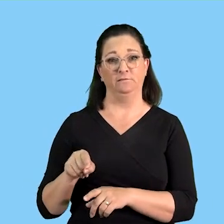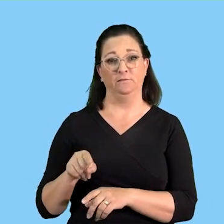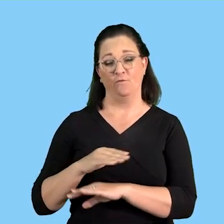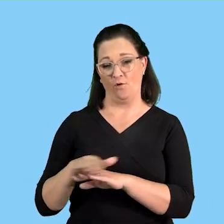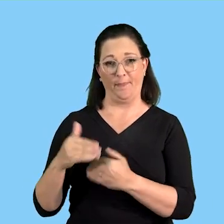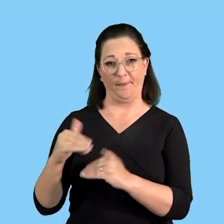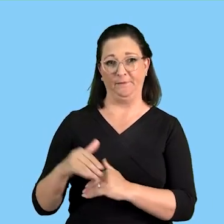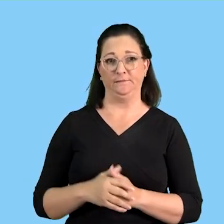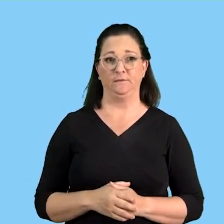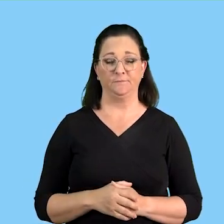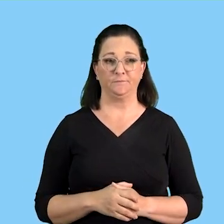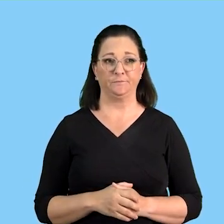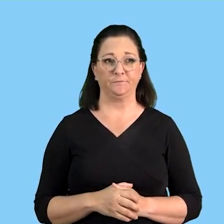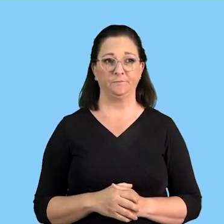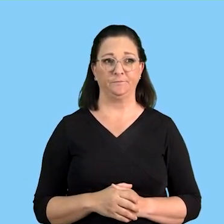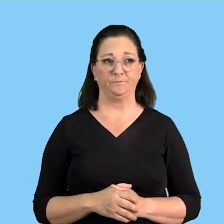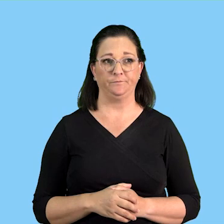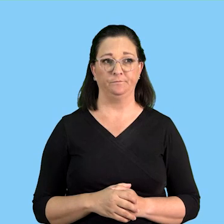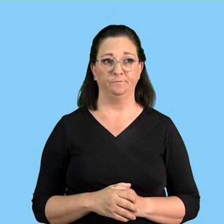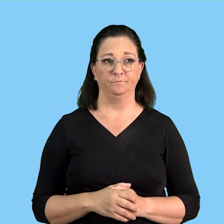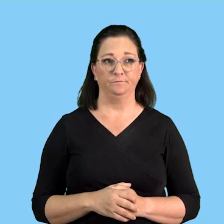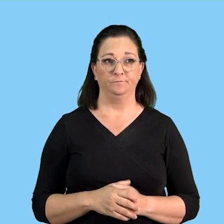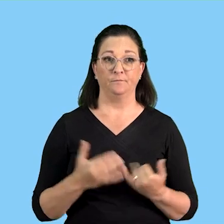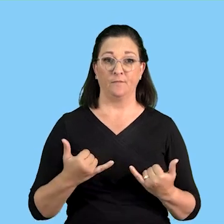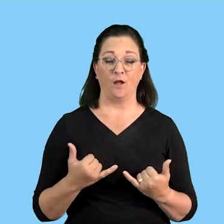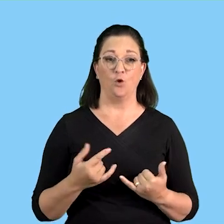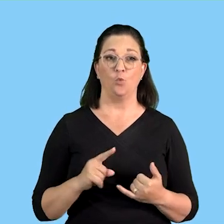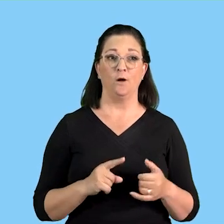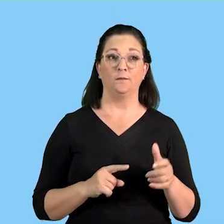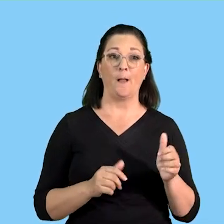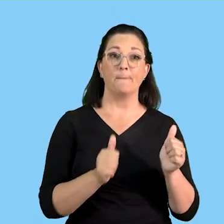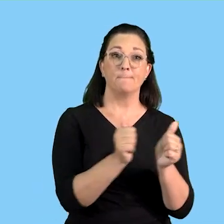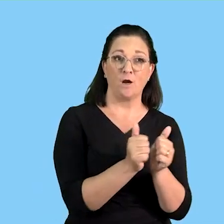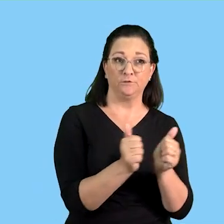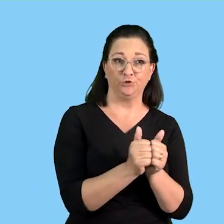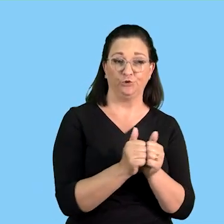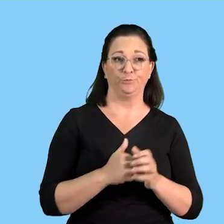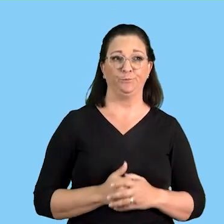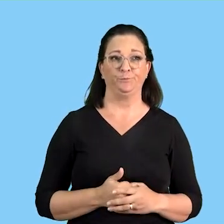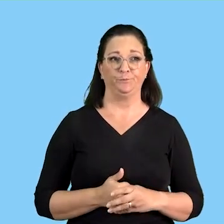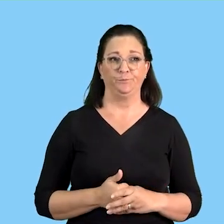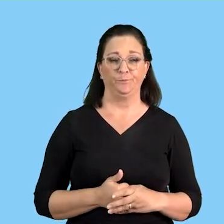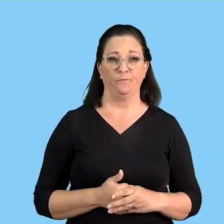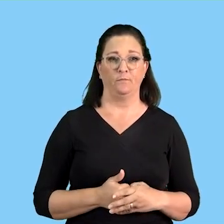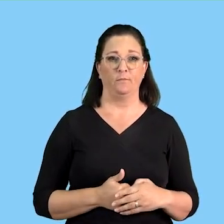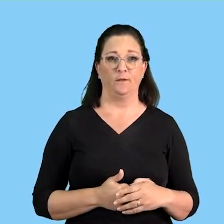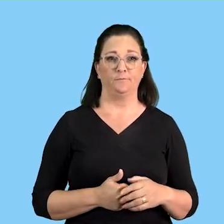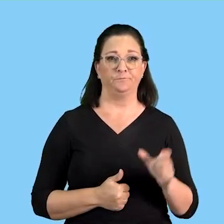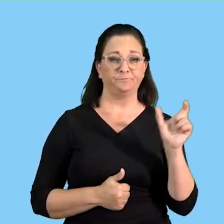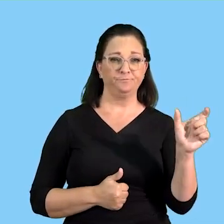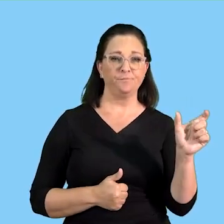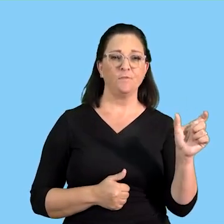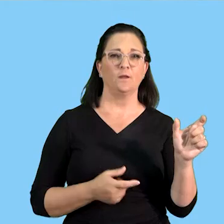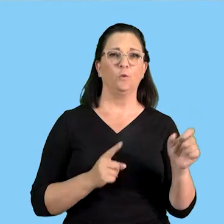looking into legislation. Then, let's look now into partnership. Management,